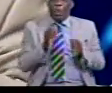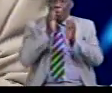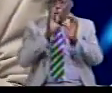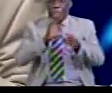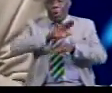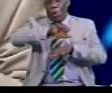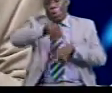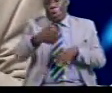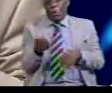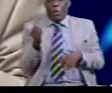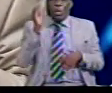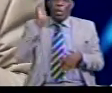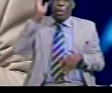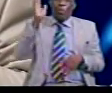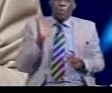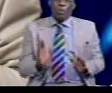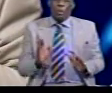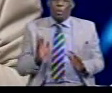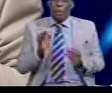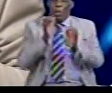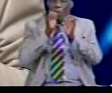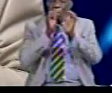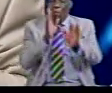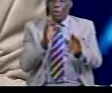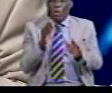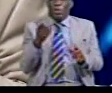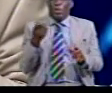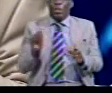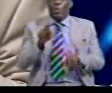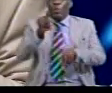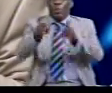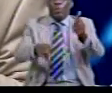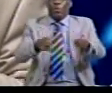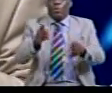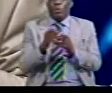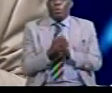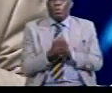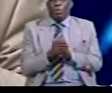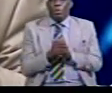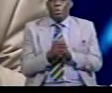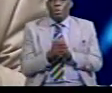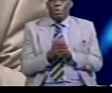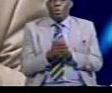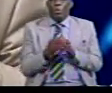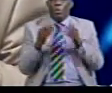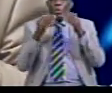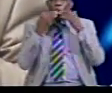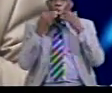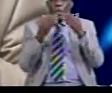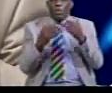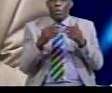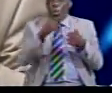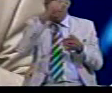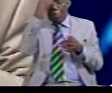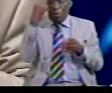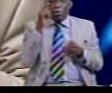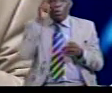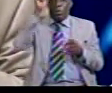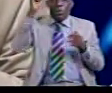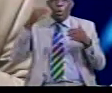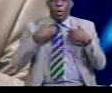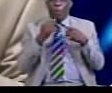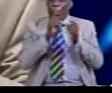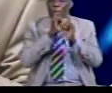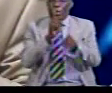ministers. Bénis toute l'assemblée. Bless the whole assembly. Merci parce que tu nous as exaucés. Thank you because you have answered. Au nom de Jésus,